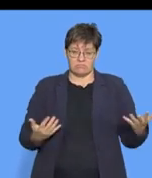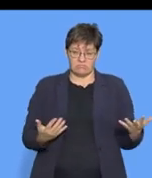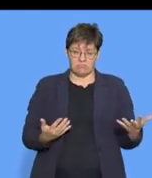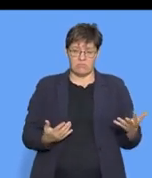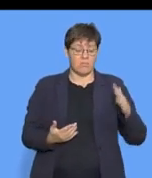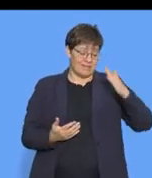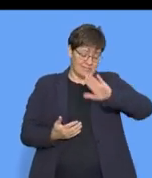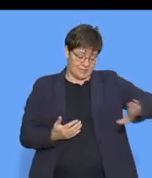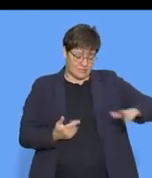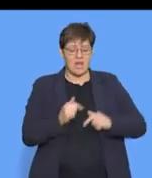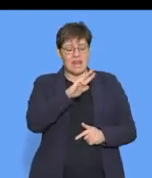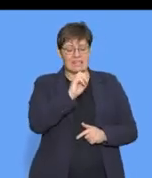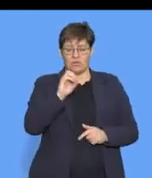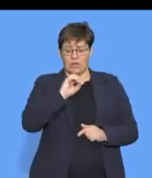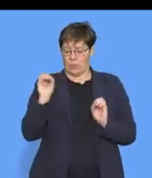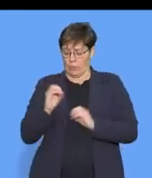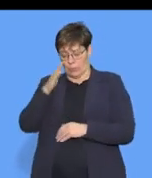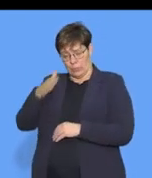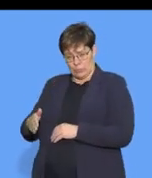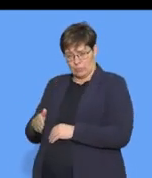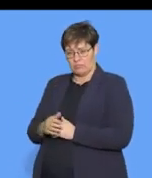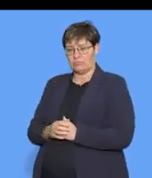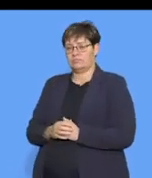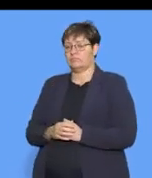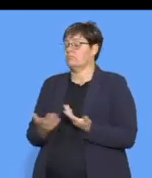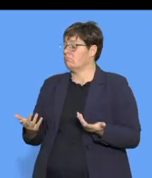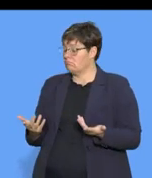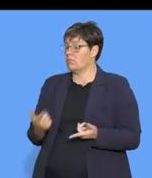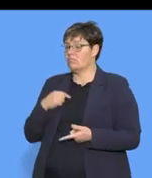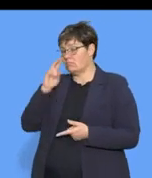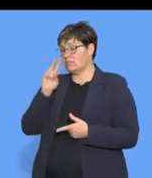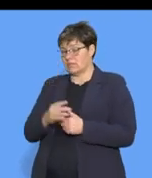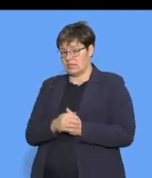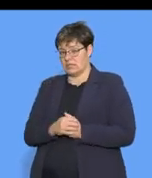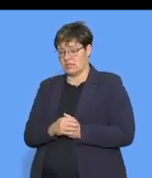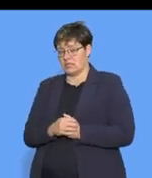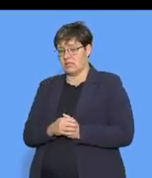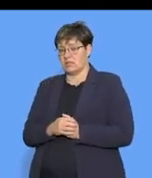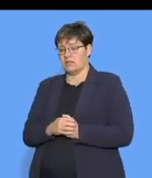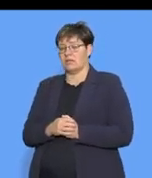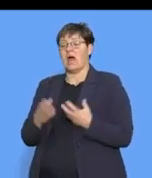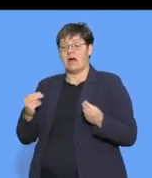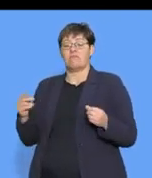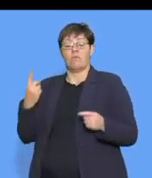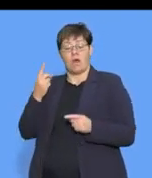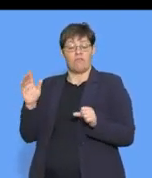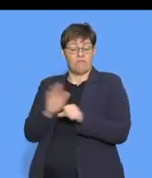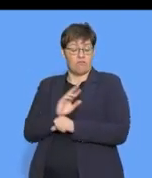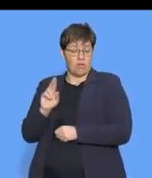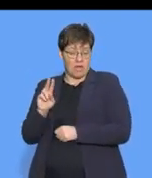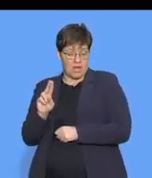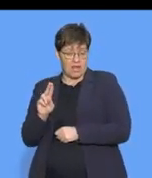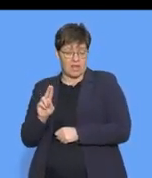is now not right angled? What happens in that case? Okay, then we've got to see if we have one full pair, that means we've got